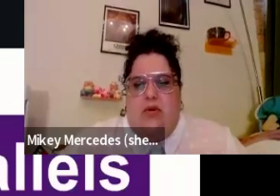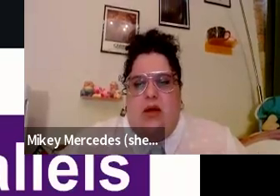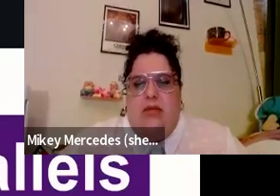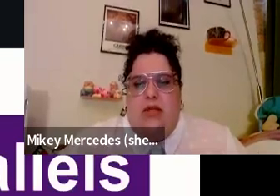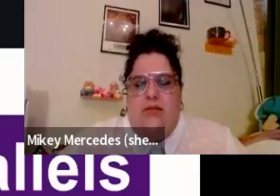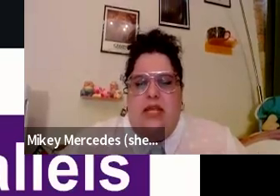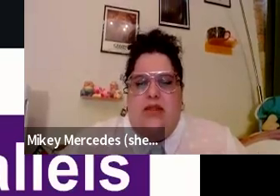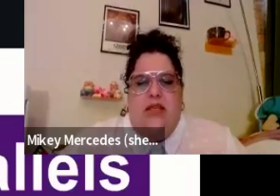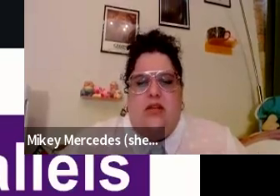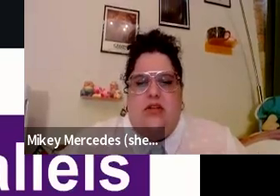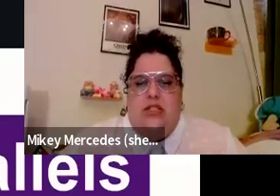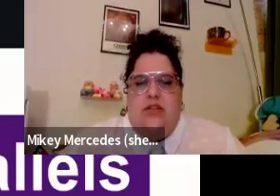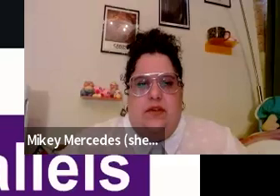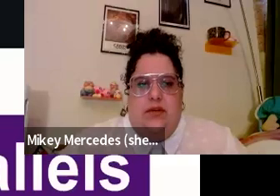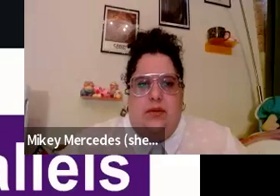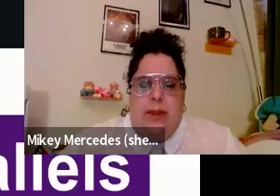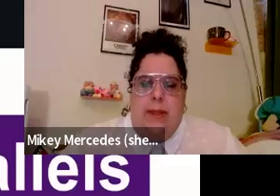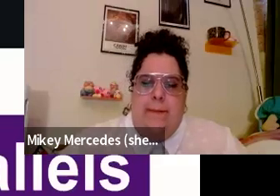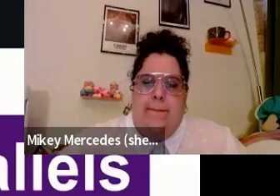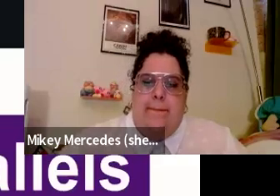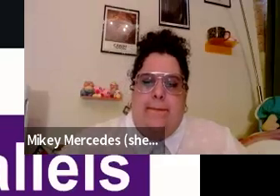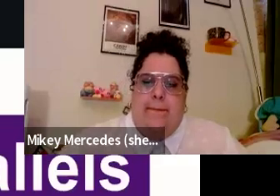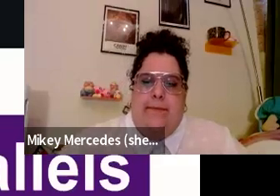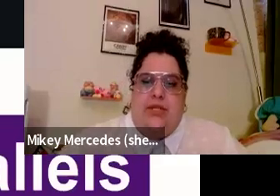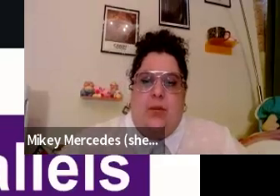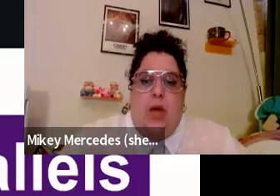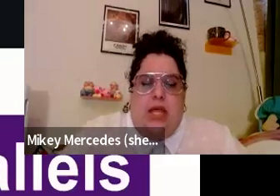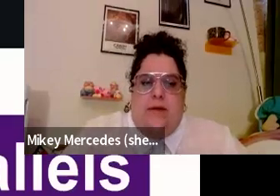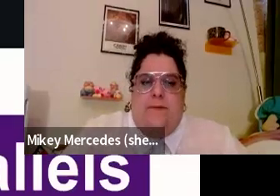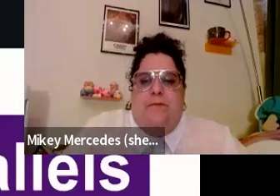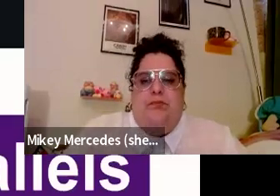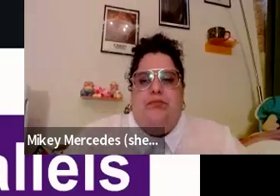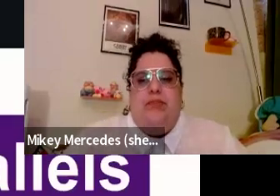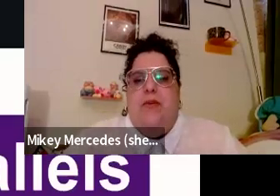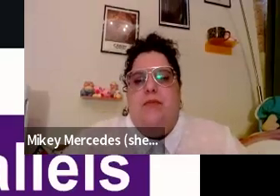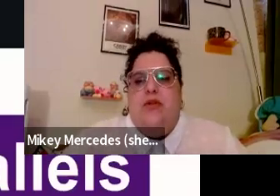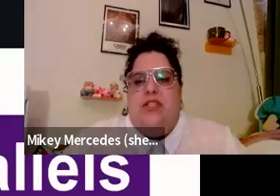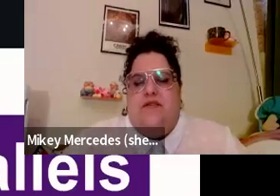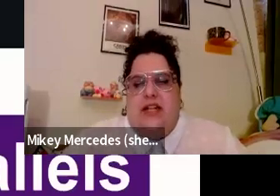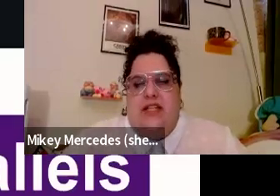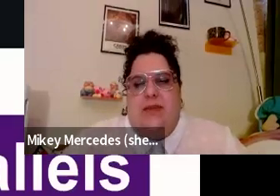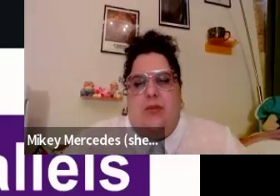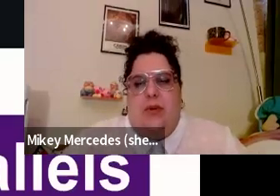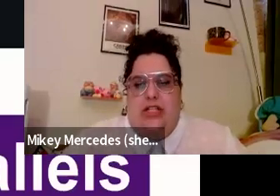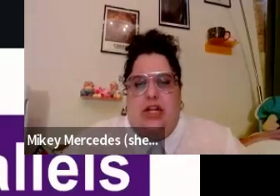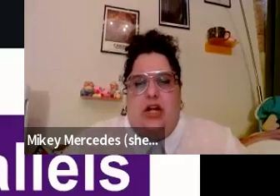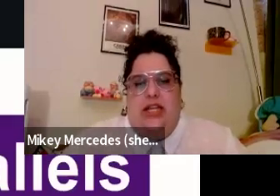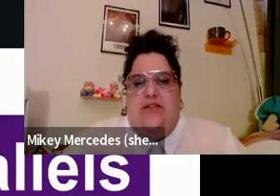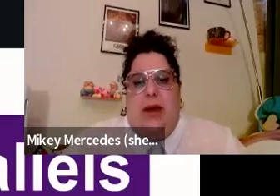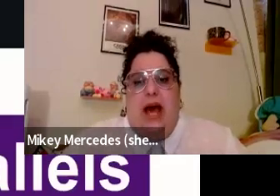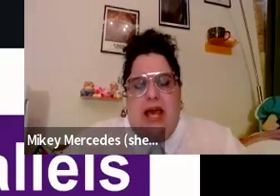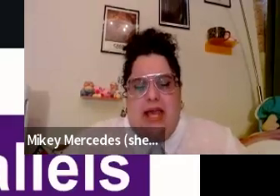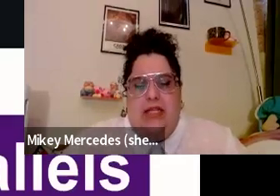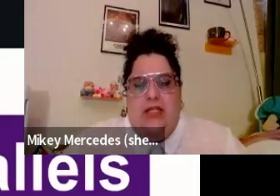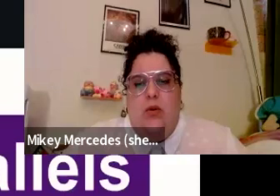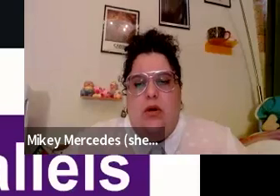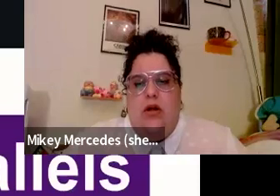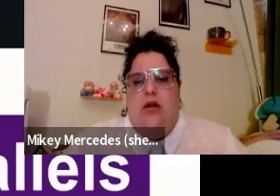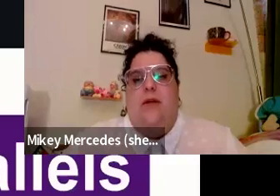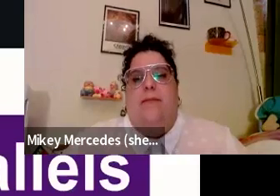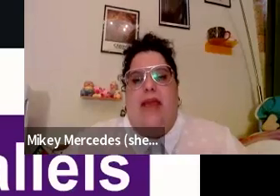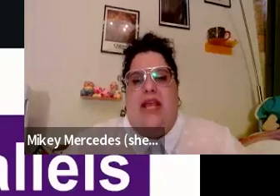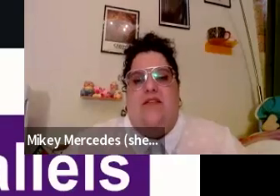and operate together and with other oppressions, my desire to put them in conversation with each other really stems